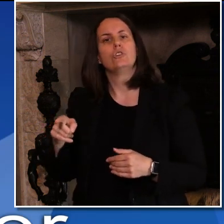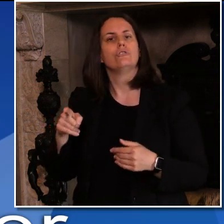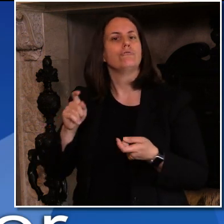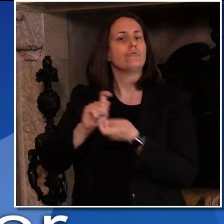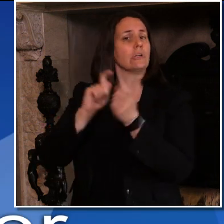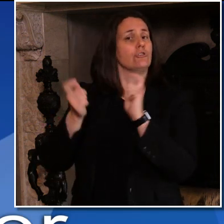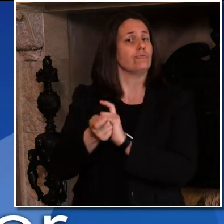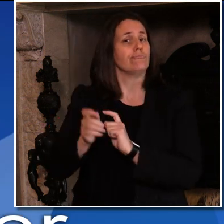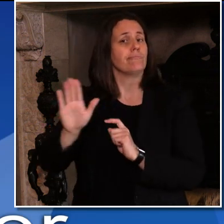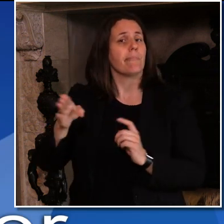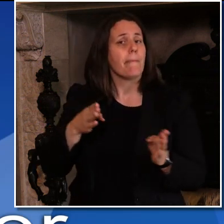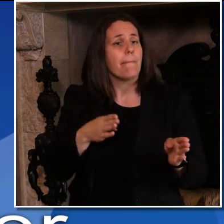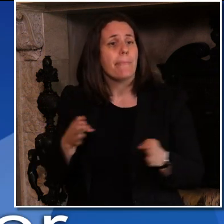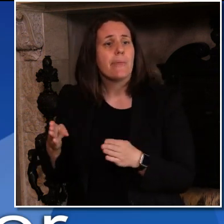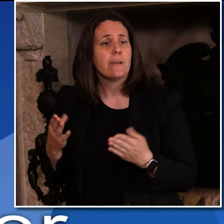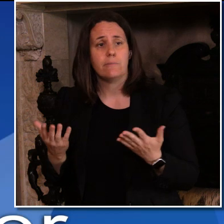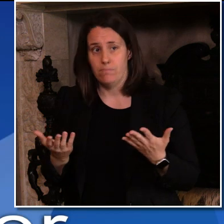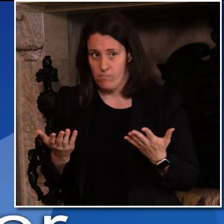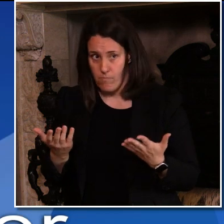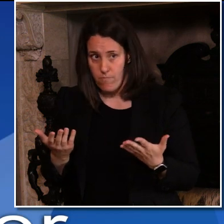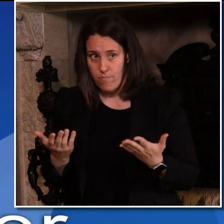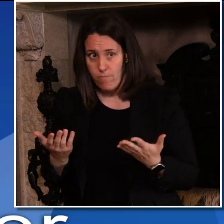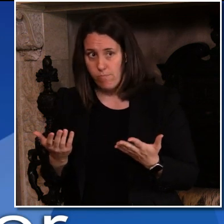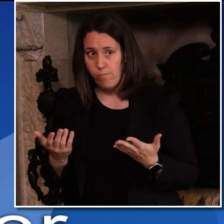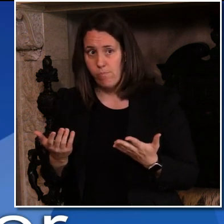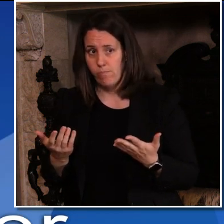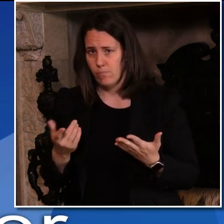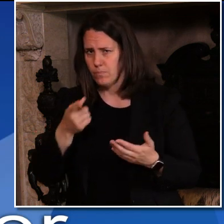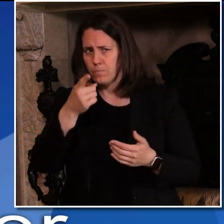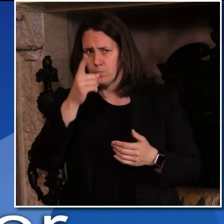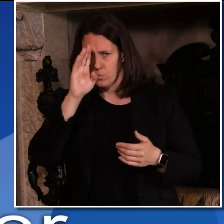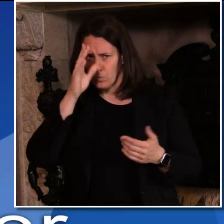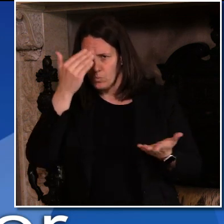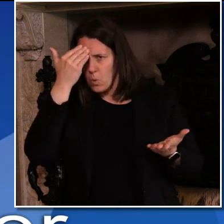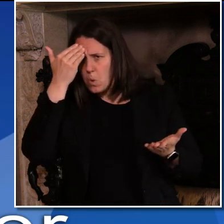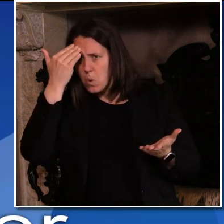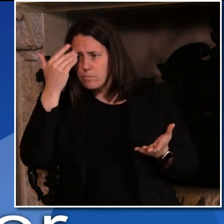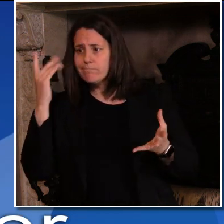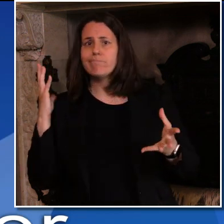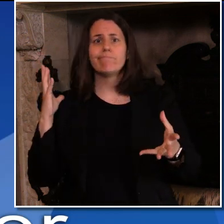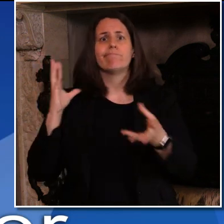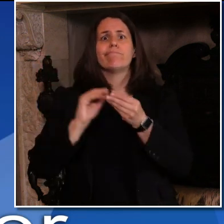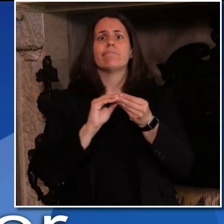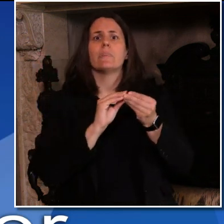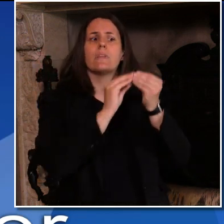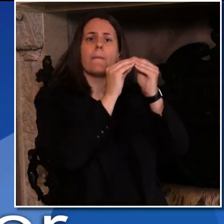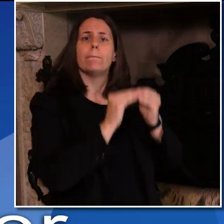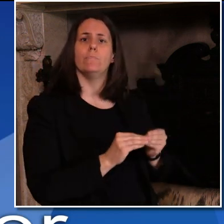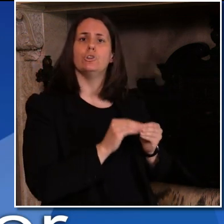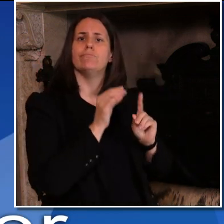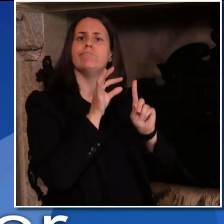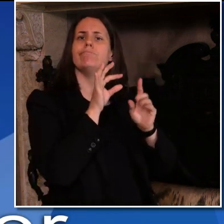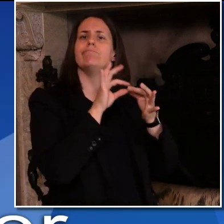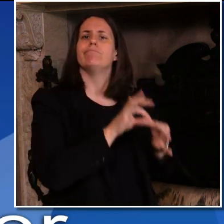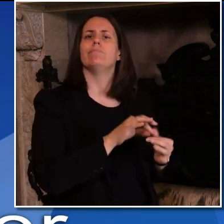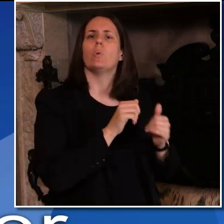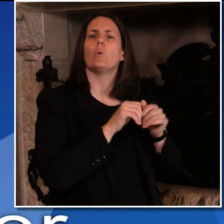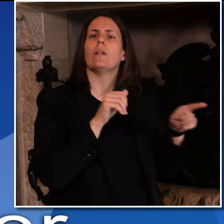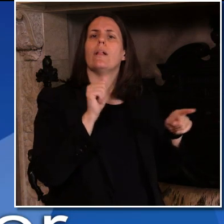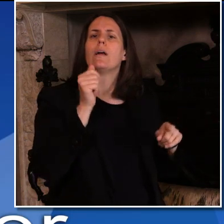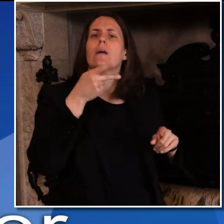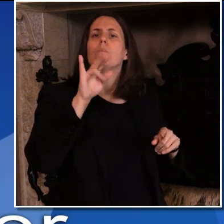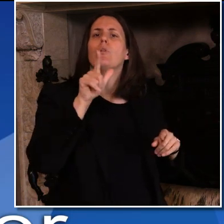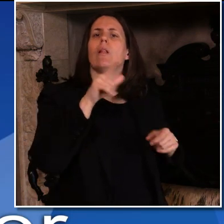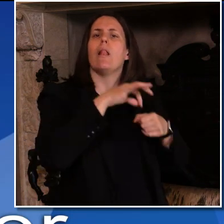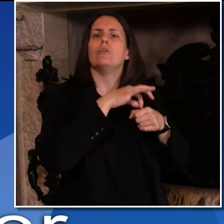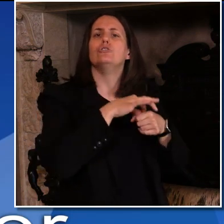do we have an updated number on how many cases were related to the April 7th election? And are we now past the point of really worrying about that,